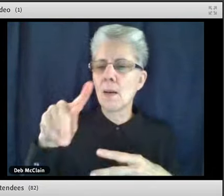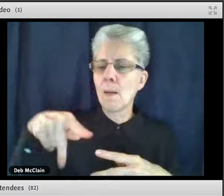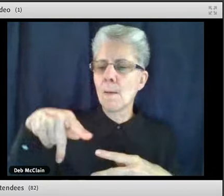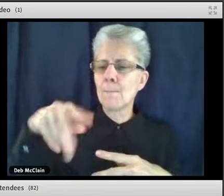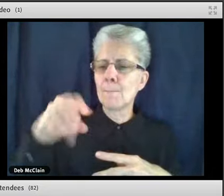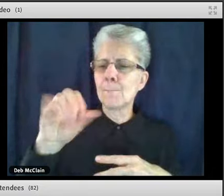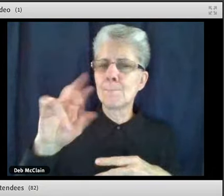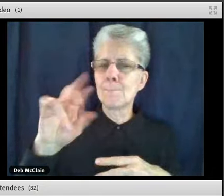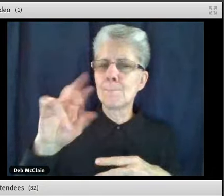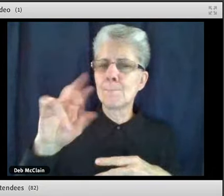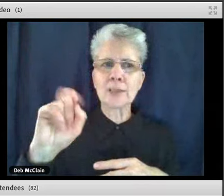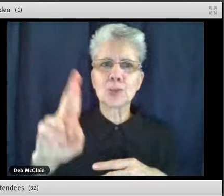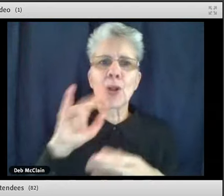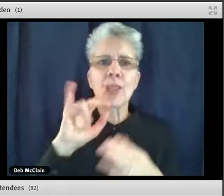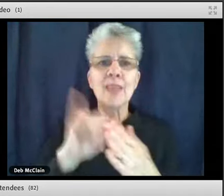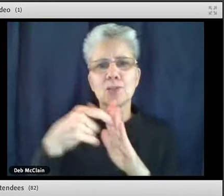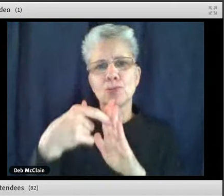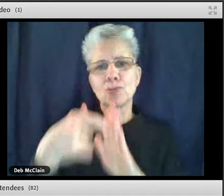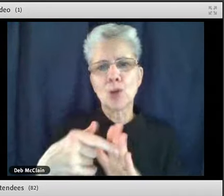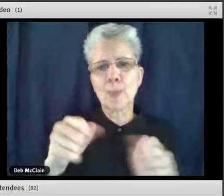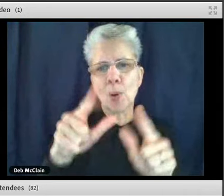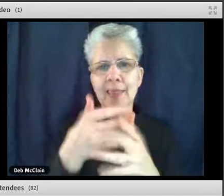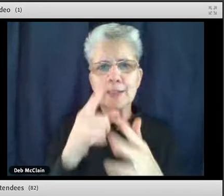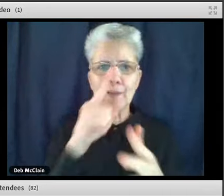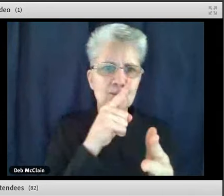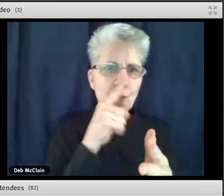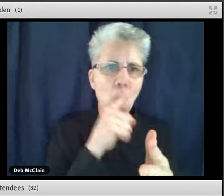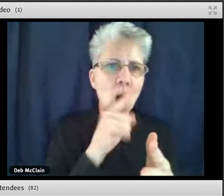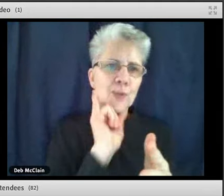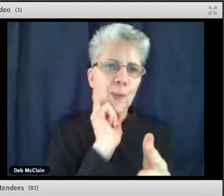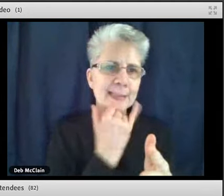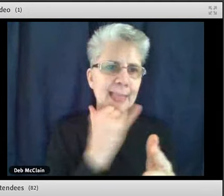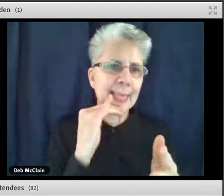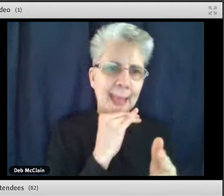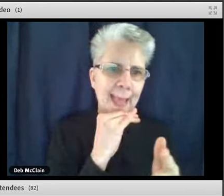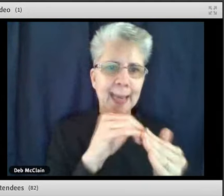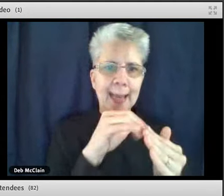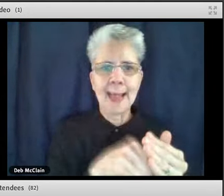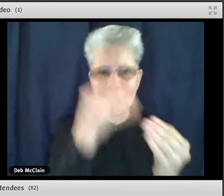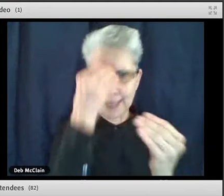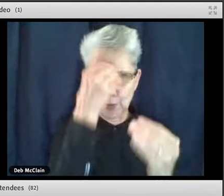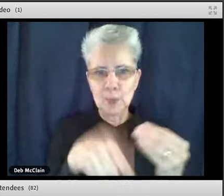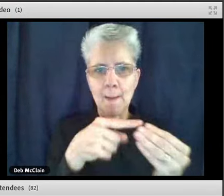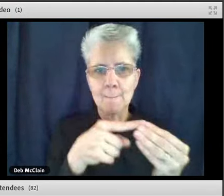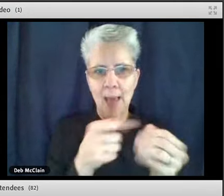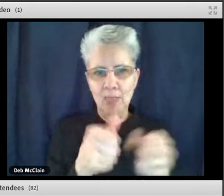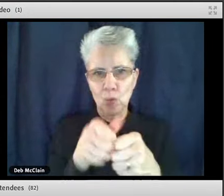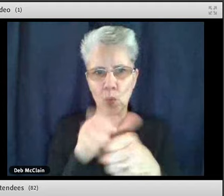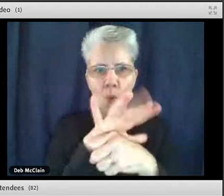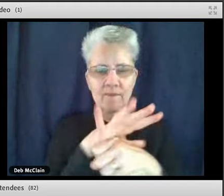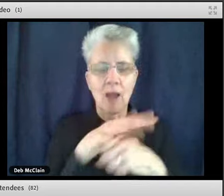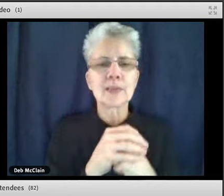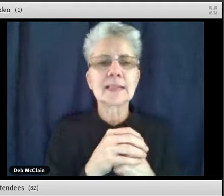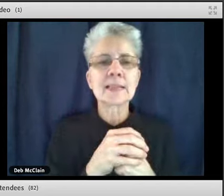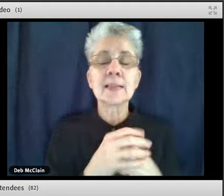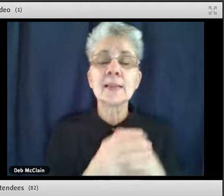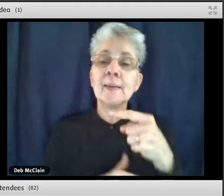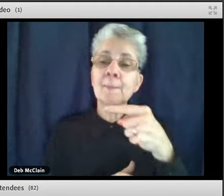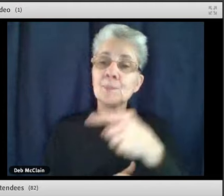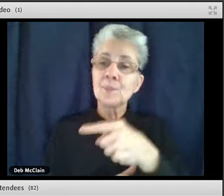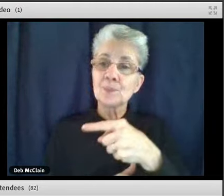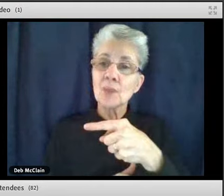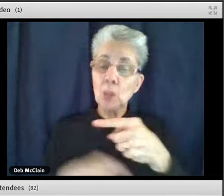AFP and one of their sources there. So this is the AFP fact check, and I had actually heard this on the news and thought, oh,